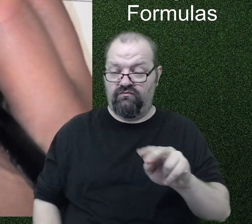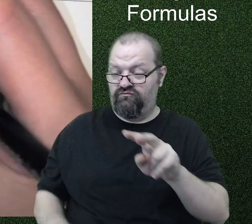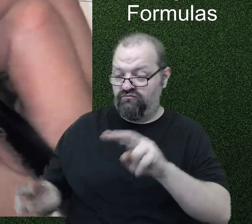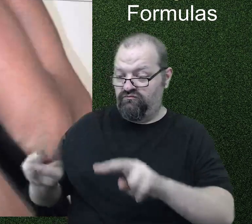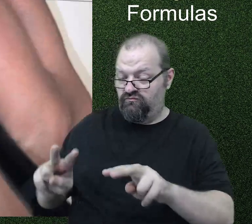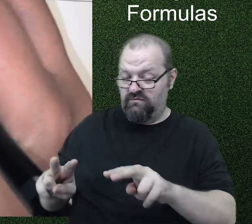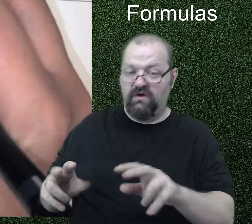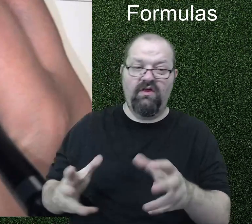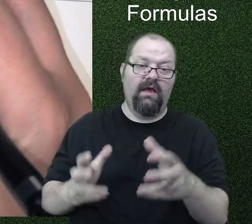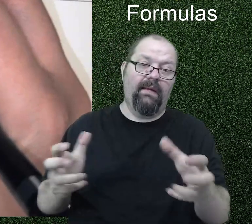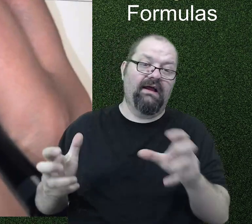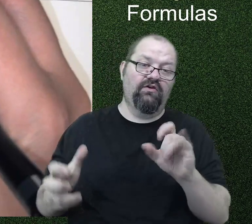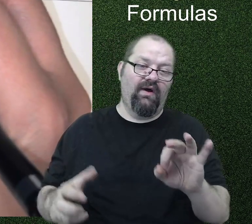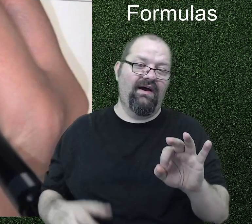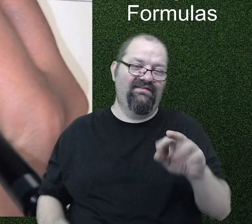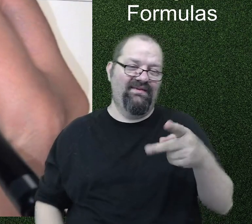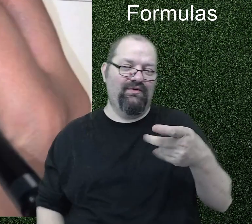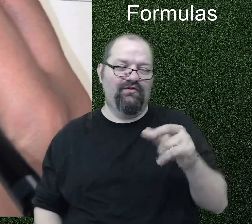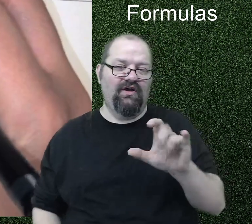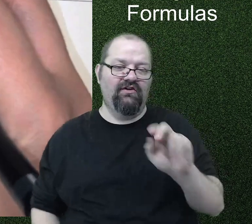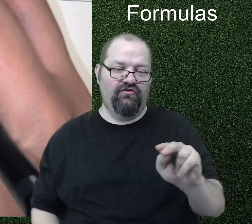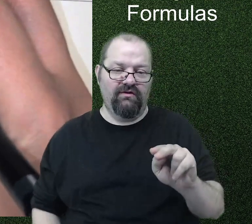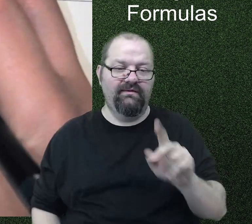or the magnitude of the projection